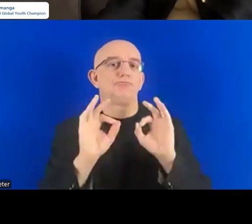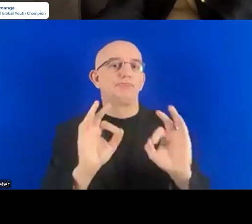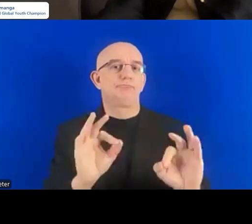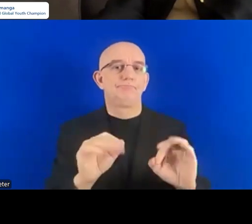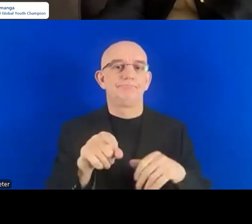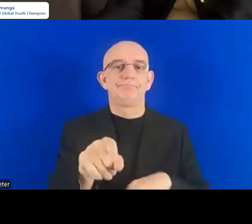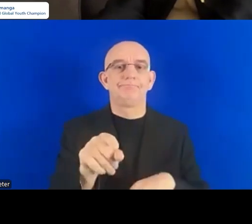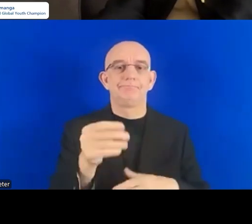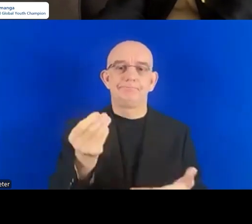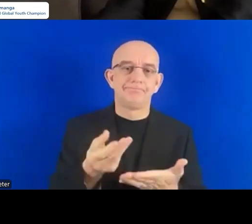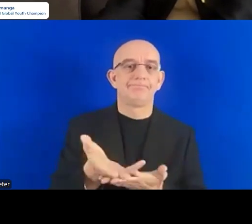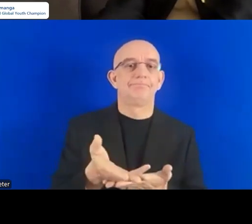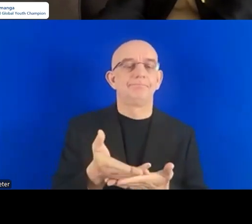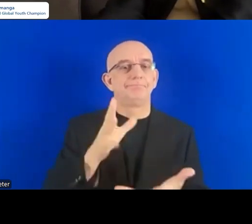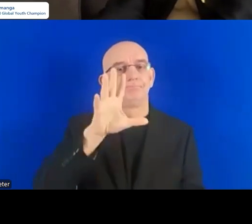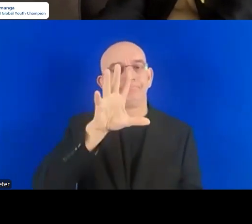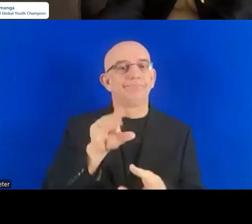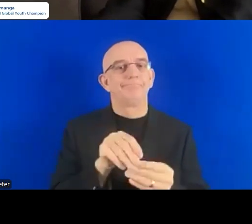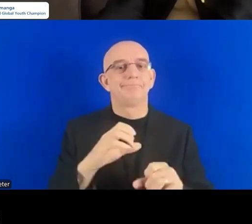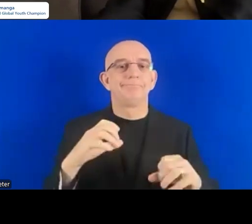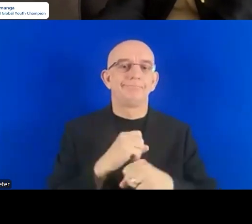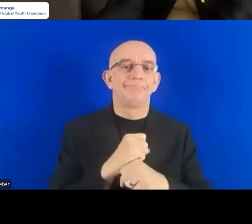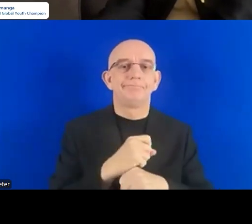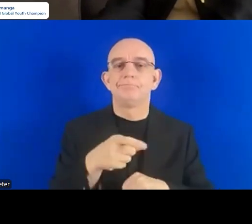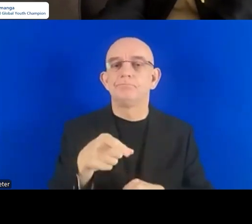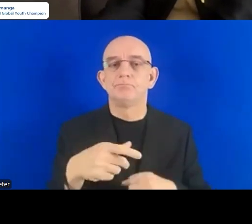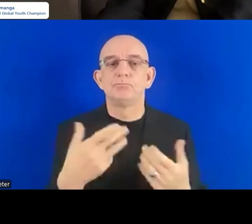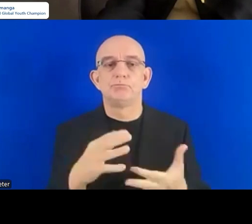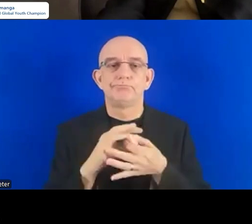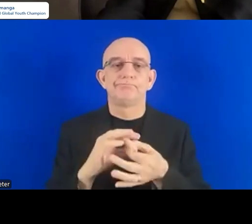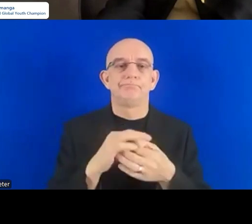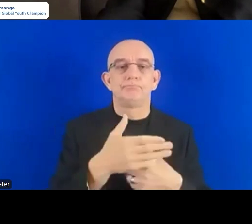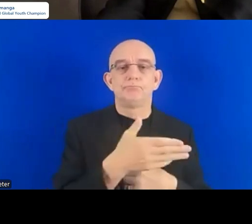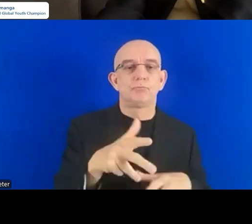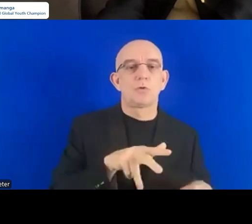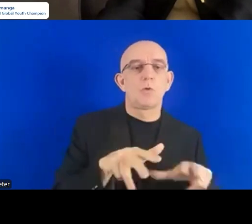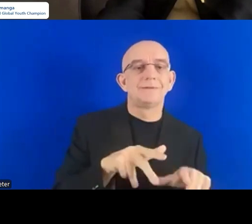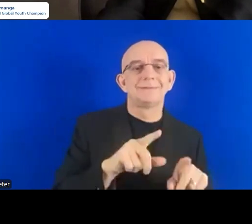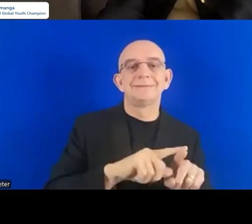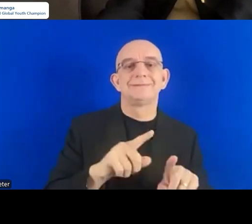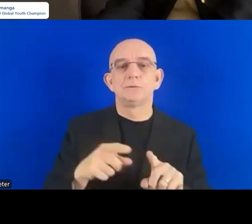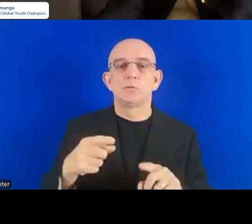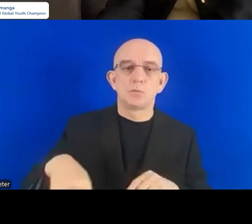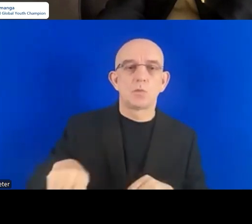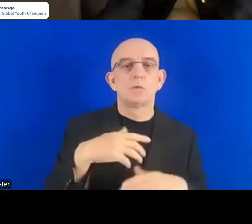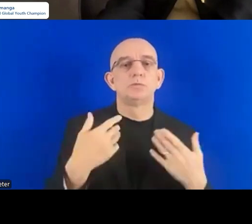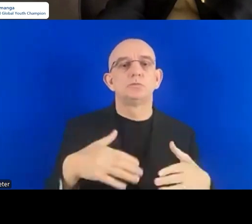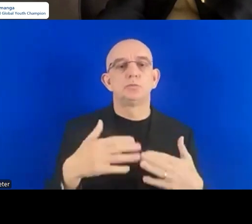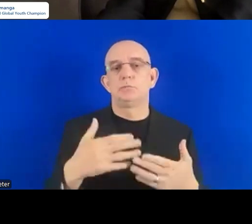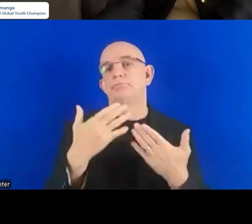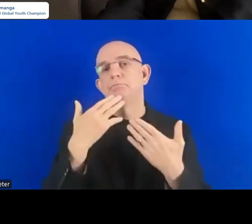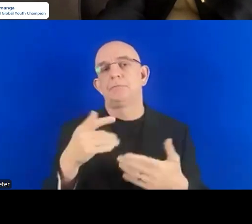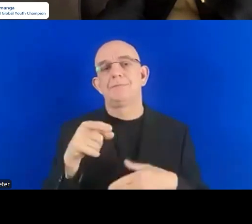is critical for inclusive education. Right. A big thanks to my panelists and guest speaker today,